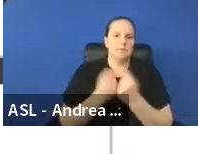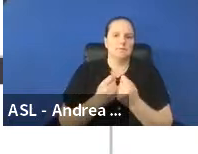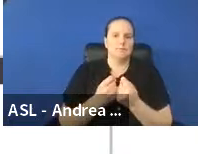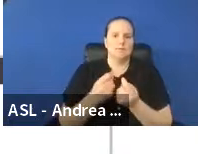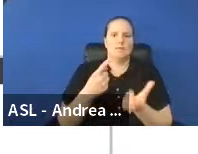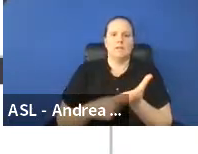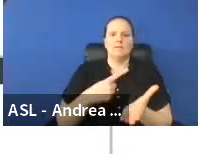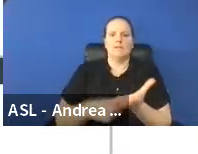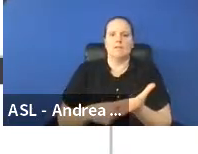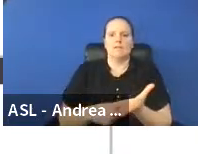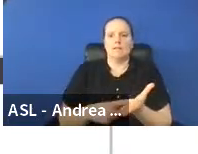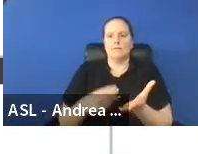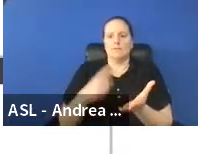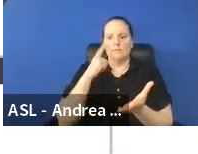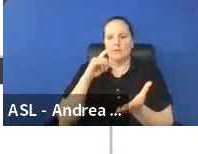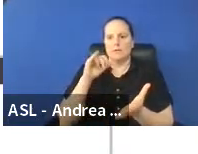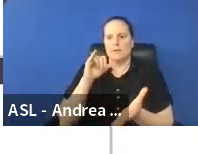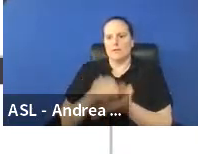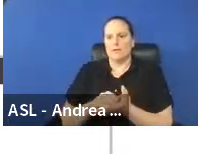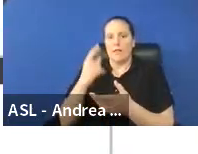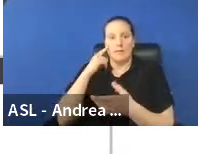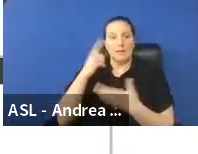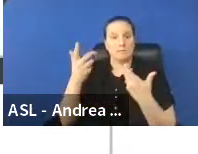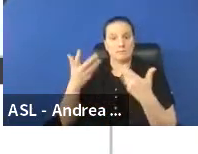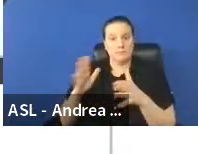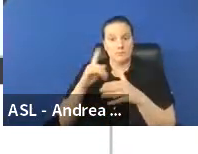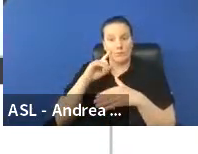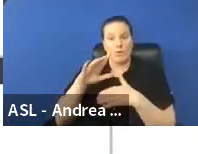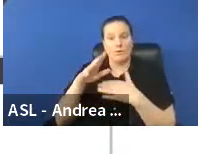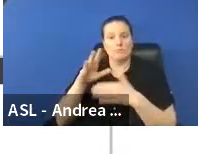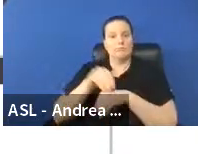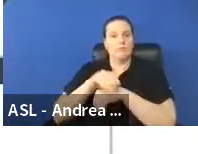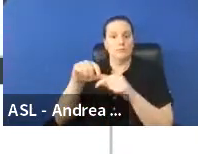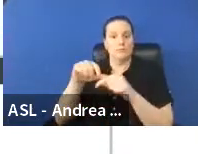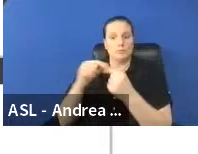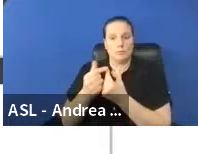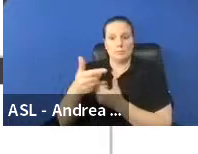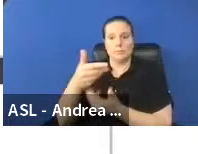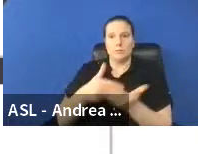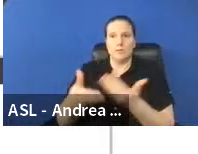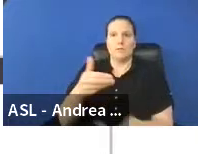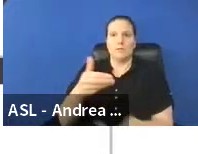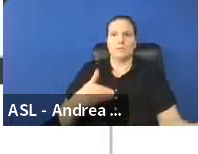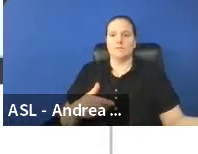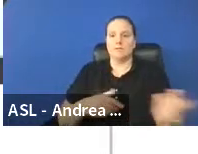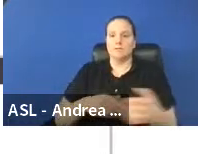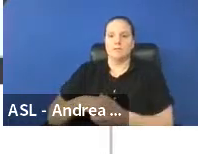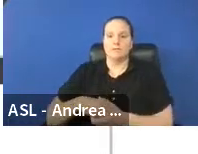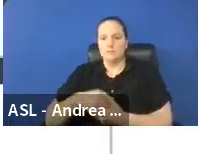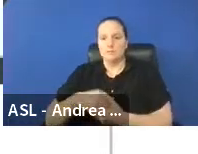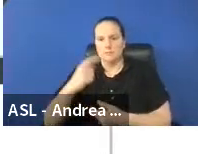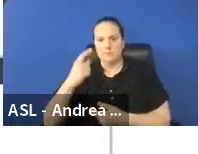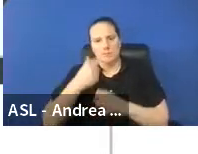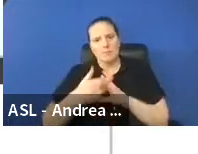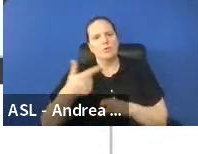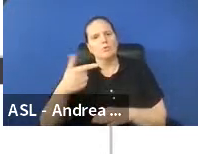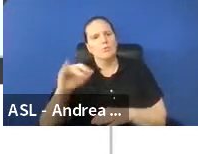I think that's all for the advisory group interactions. So Alex, before we leave this slide,